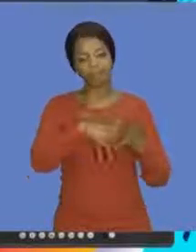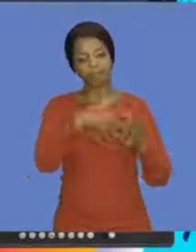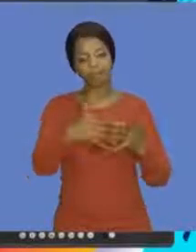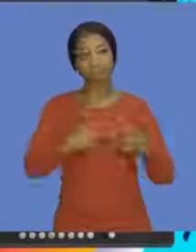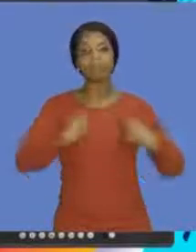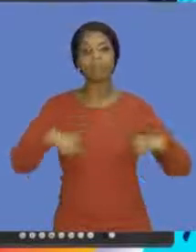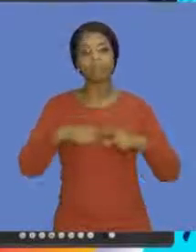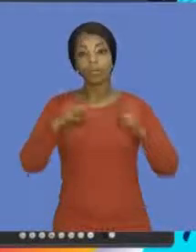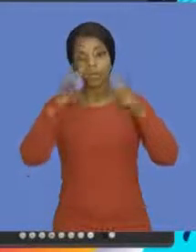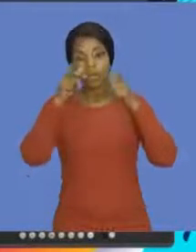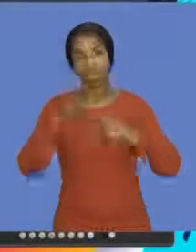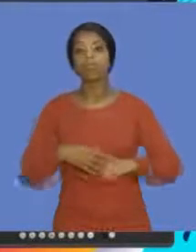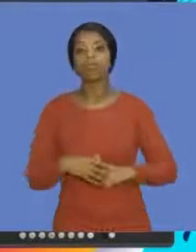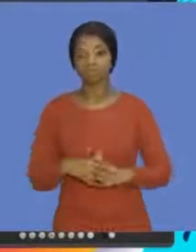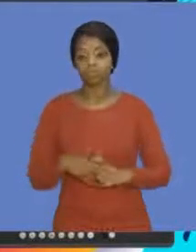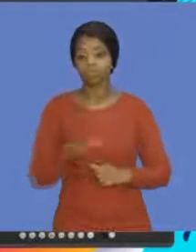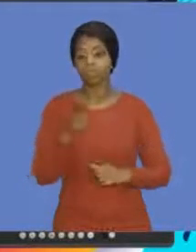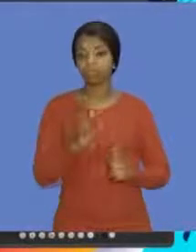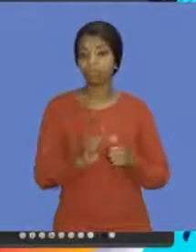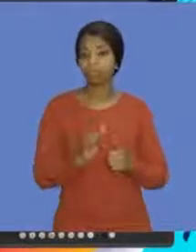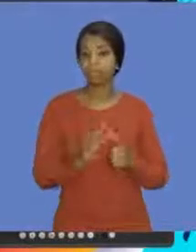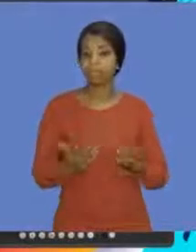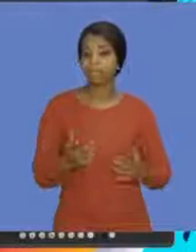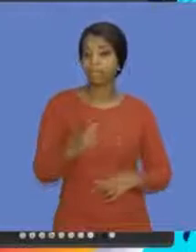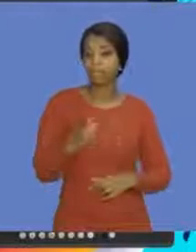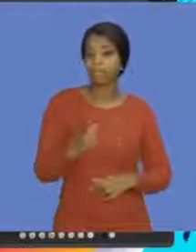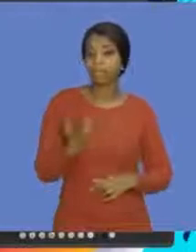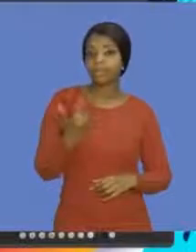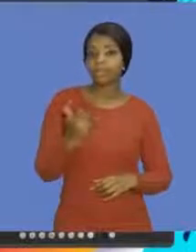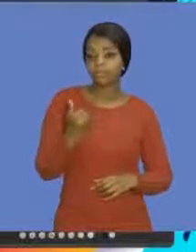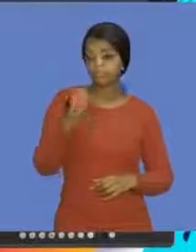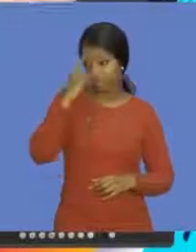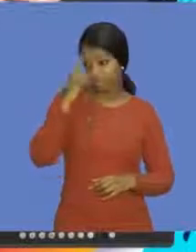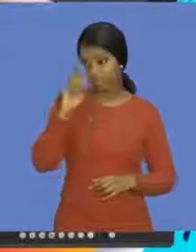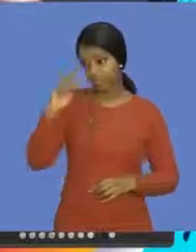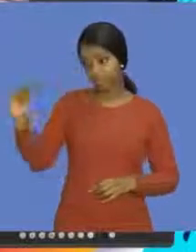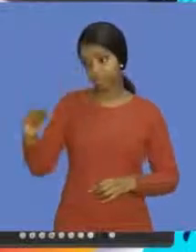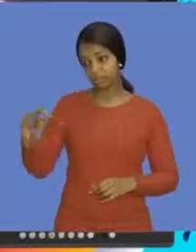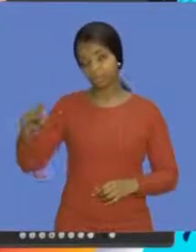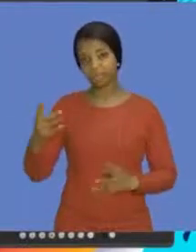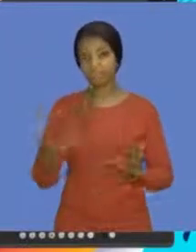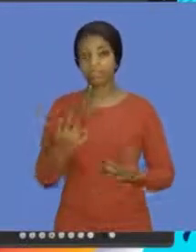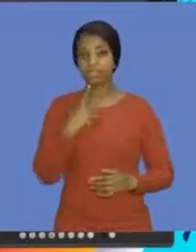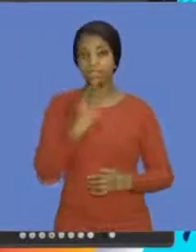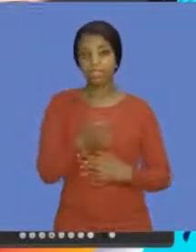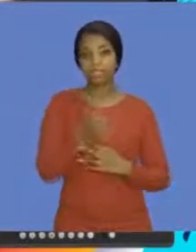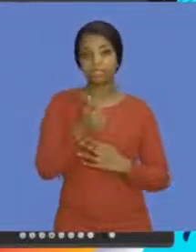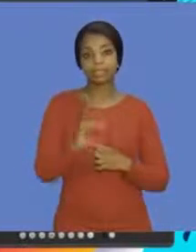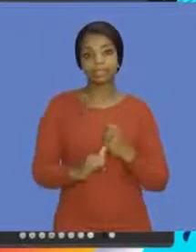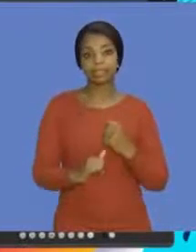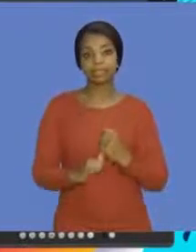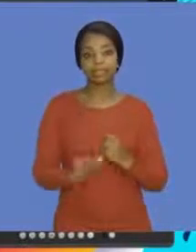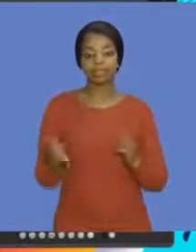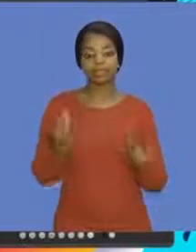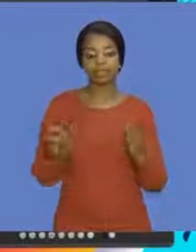we can then see that, okay, the trend is a bit better to actually look at maybe from this particular perspective, which is 6